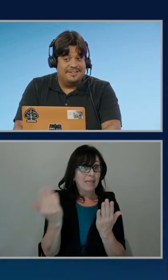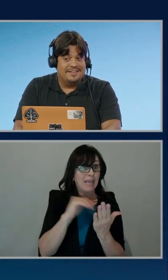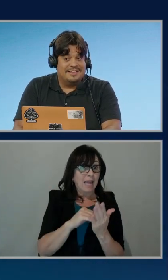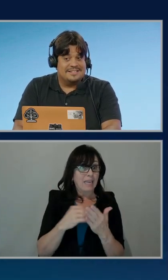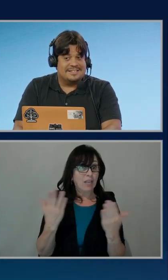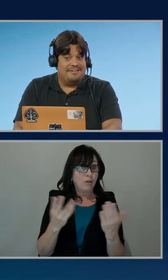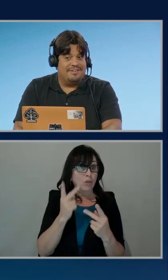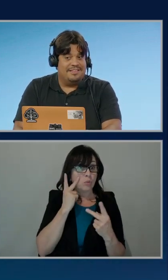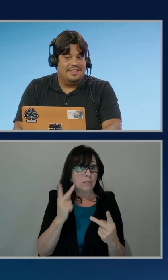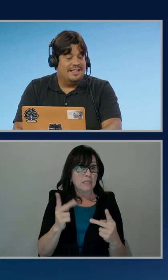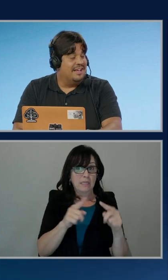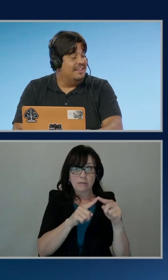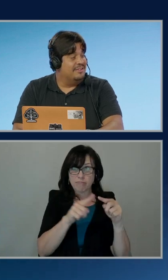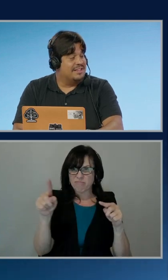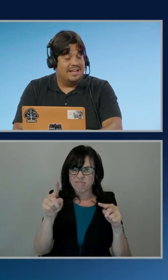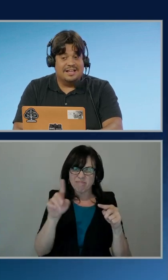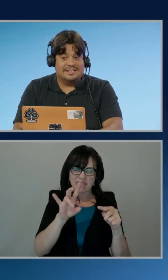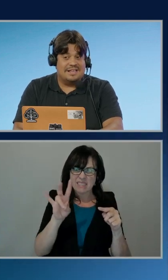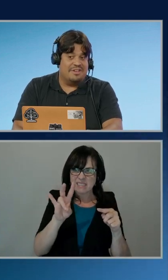have 700